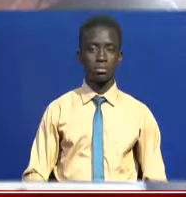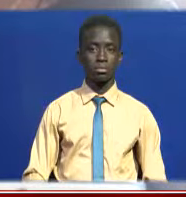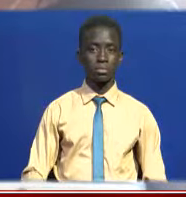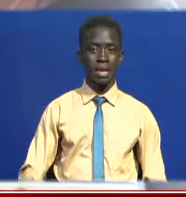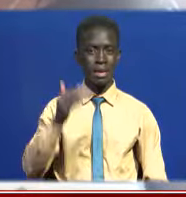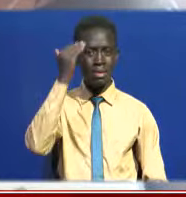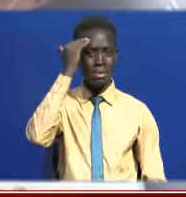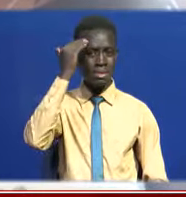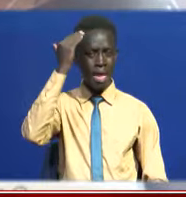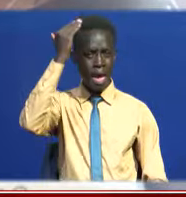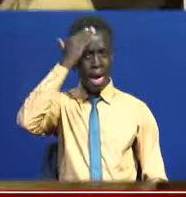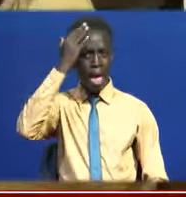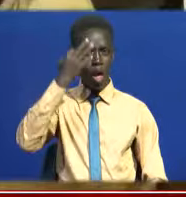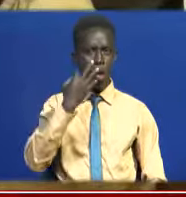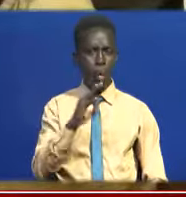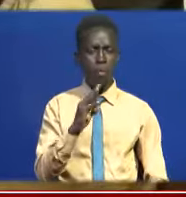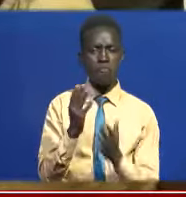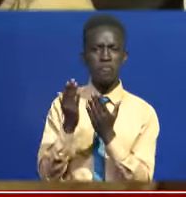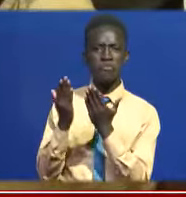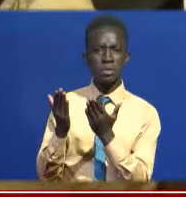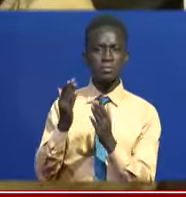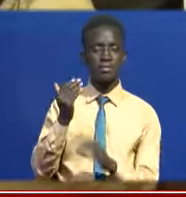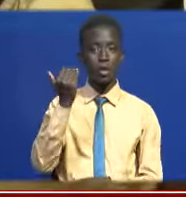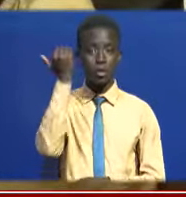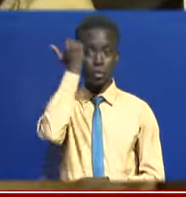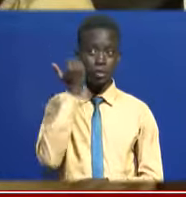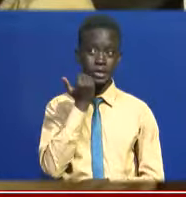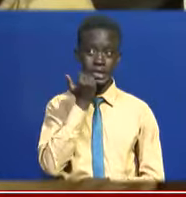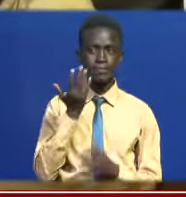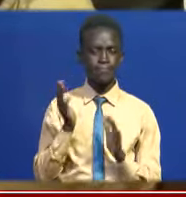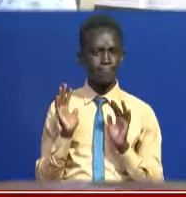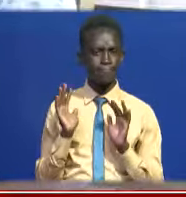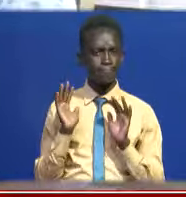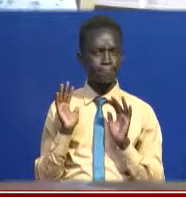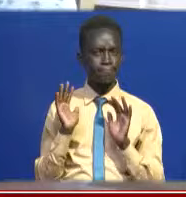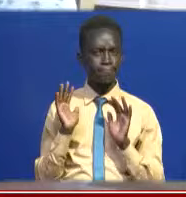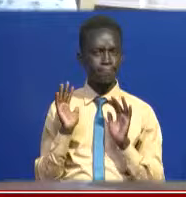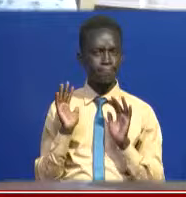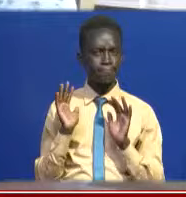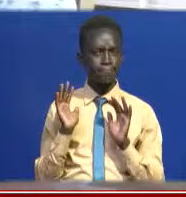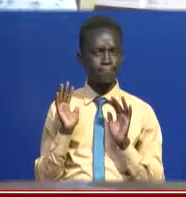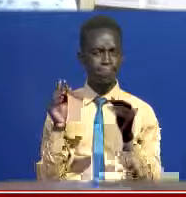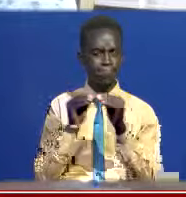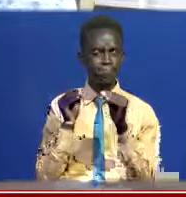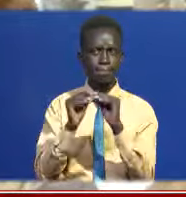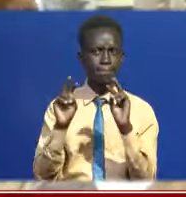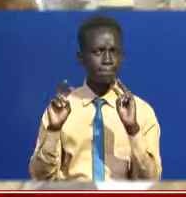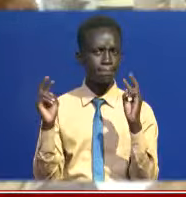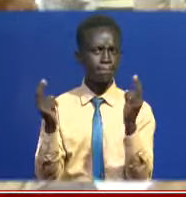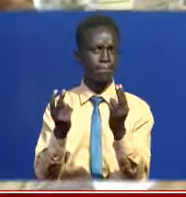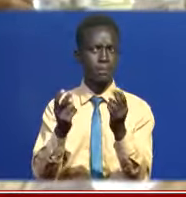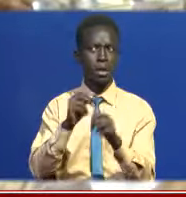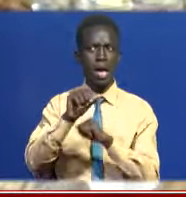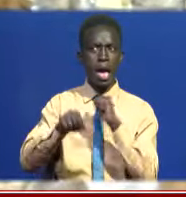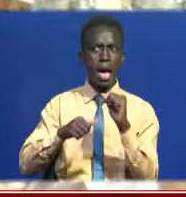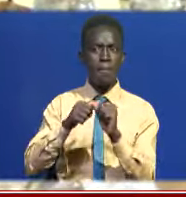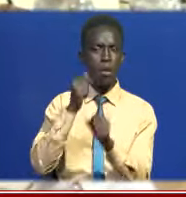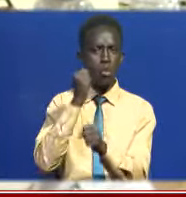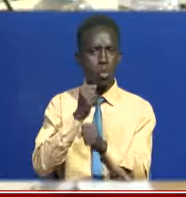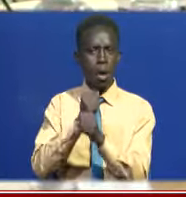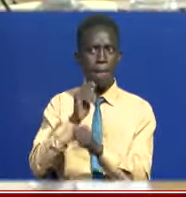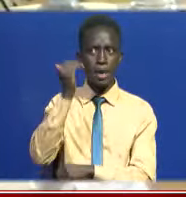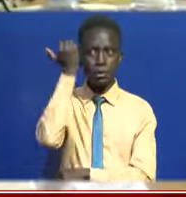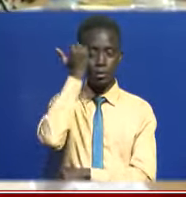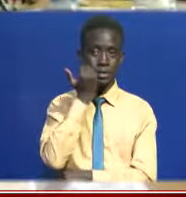The judiciary was in Naivasha Thursday for the annual conference for judges of the employment. The judiciary, that is the court